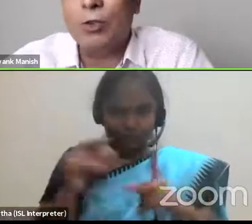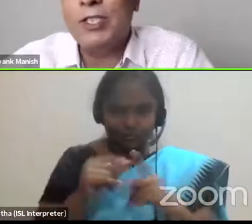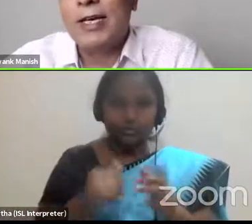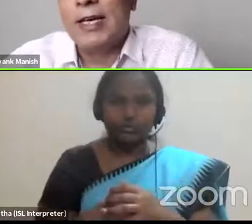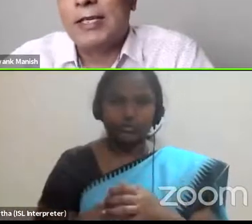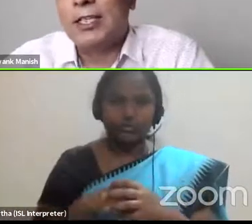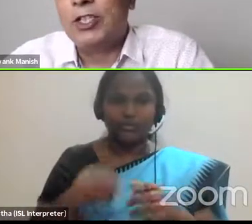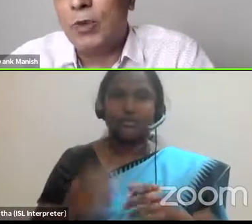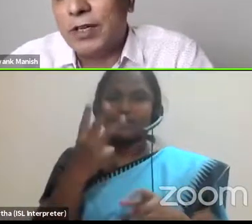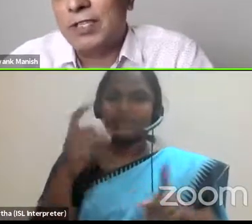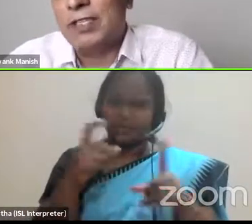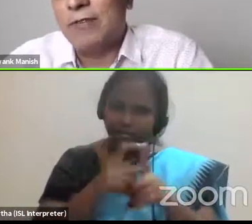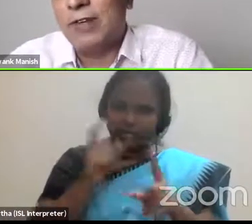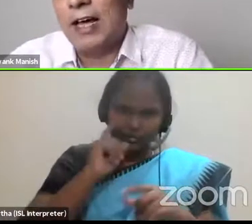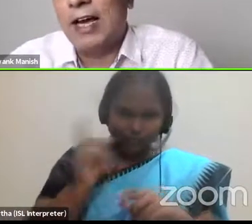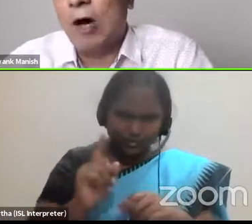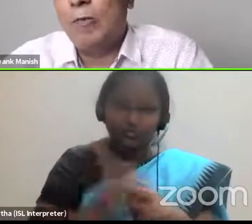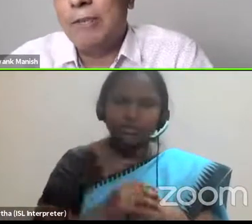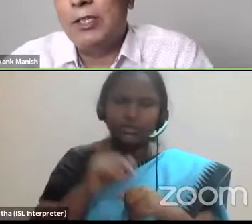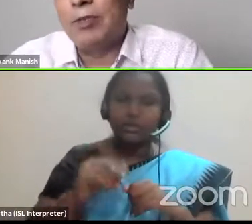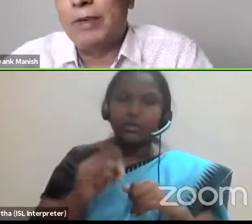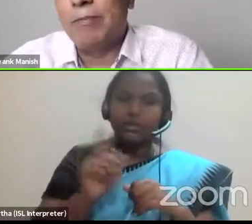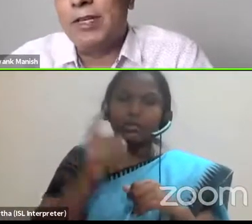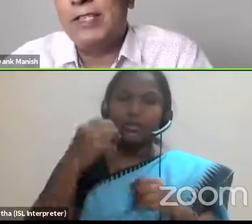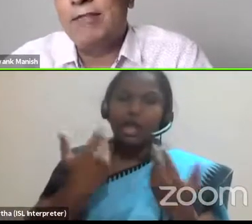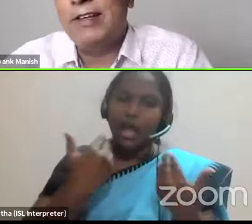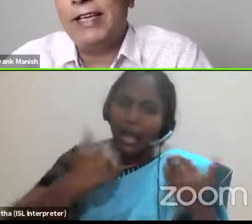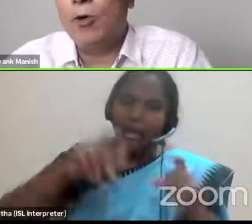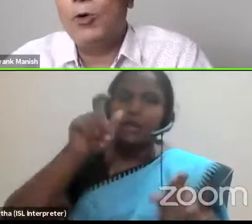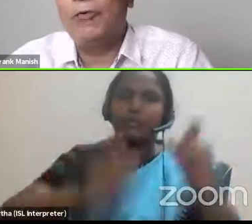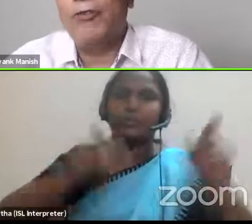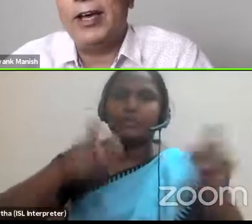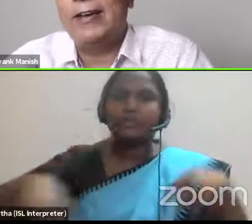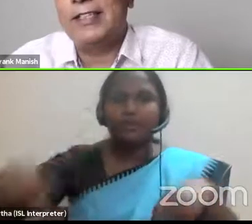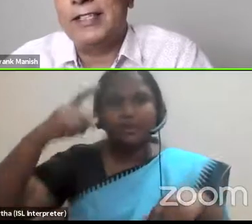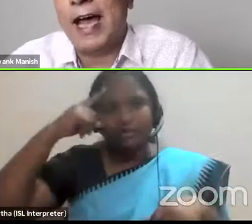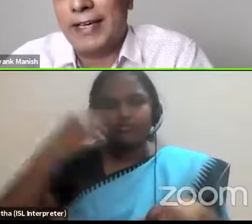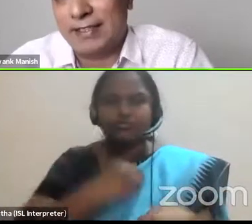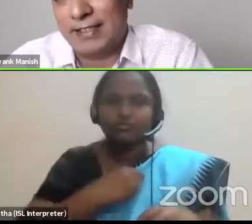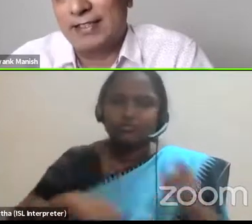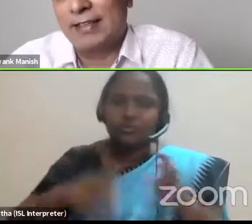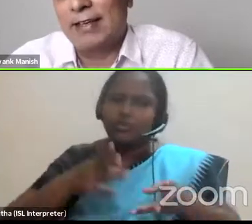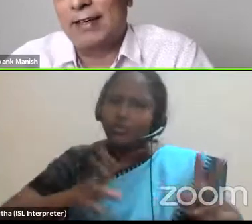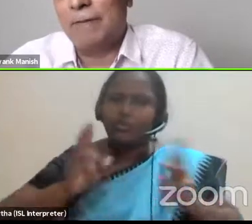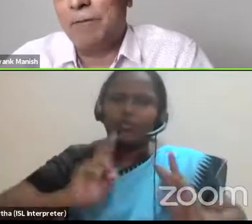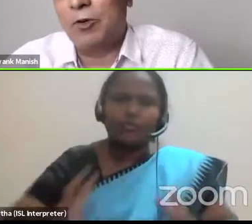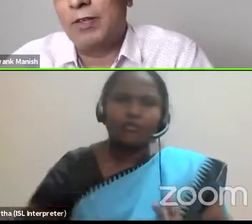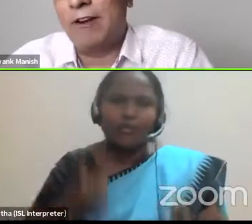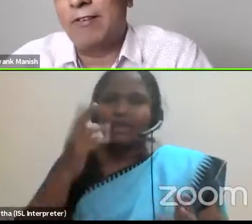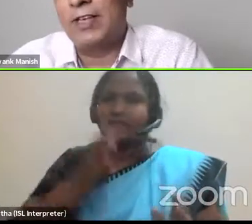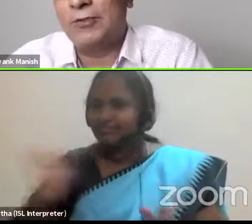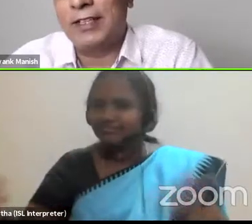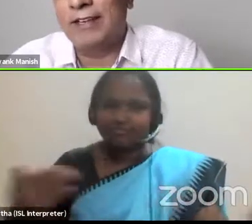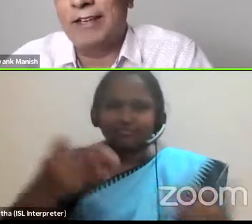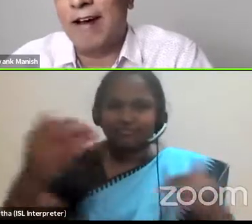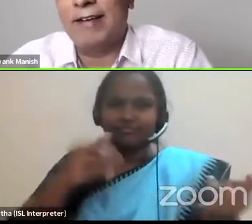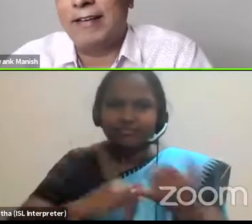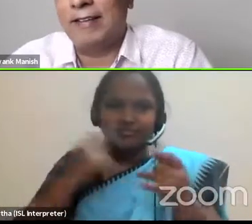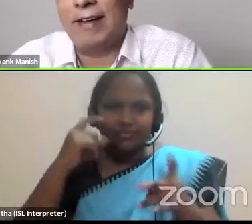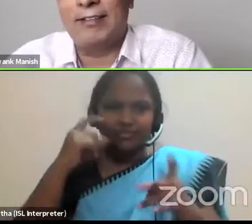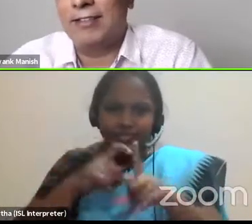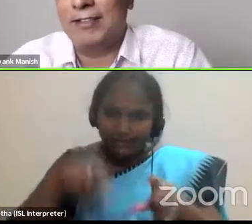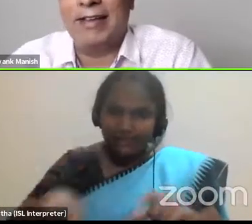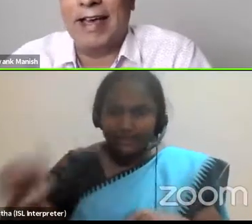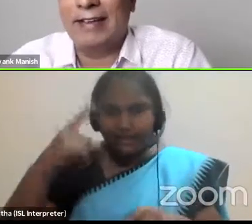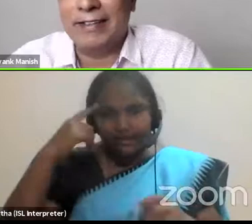holo tours. The tours will allow people to immersively go to various sites, which are rich with Indian art